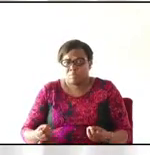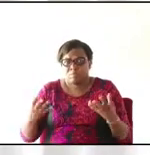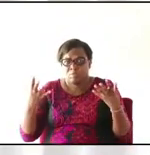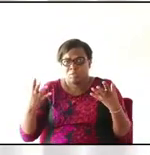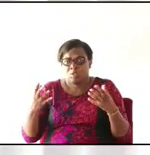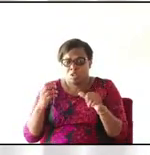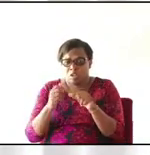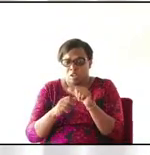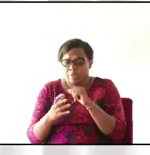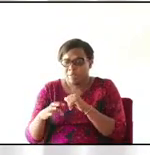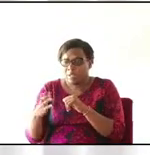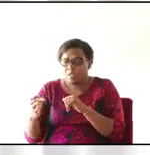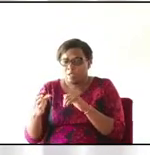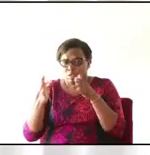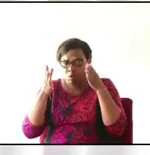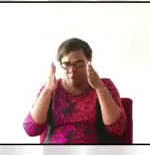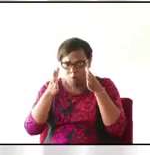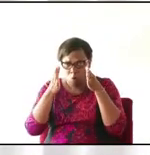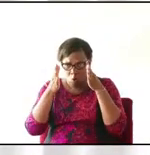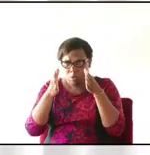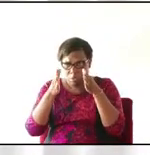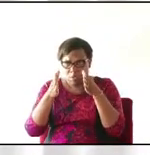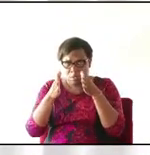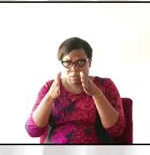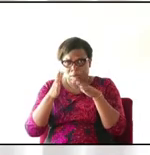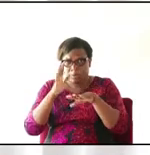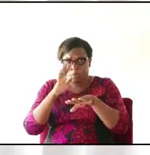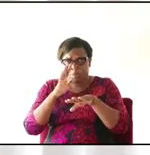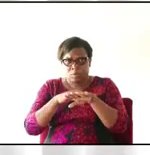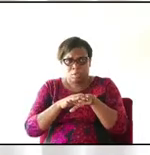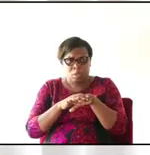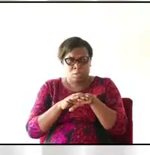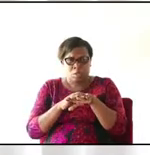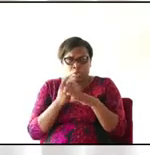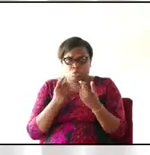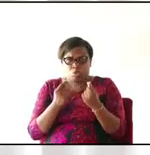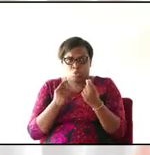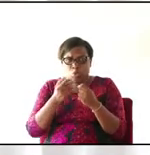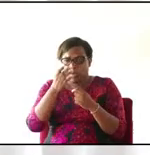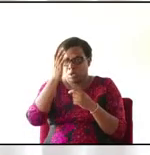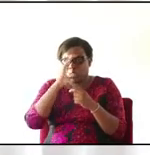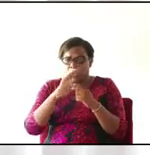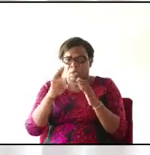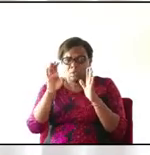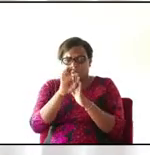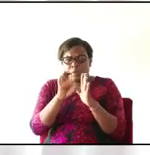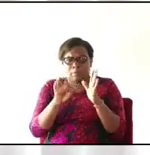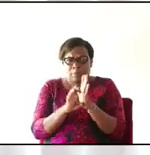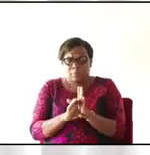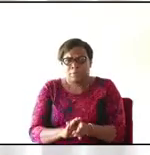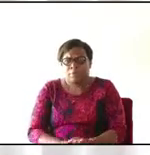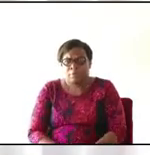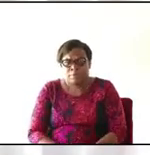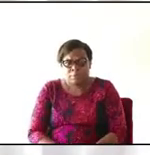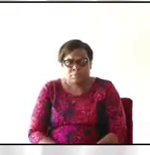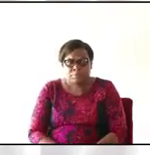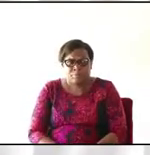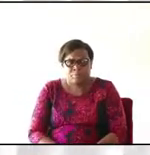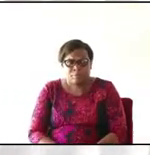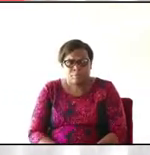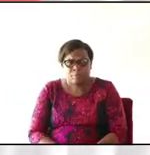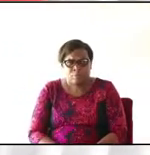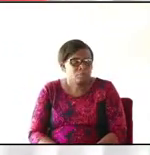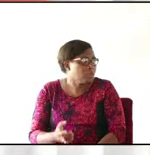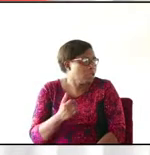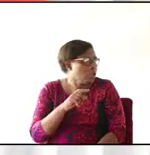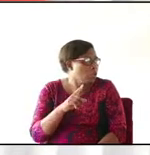focus. To focus on fulfilling God's commandment. Is there somebody else this morning who will join this